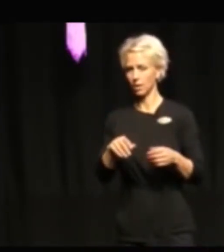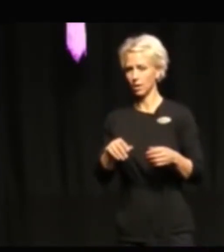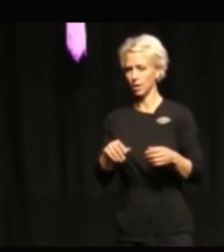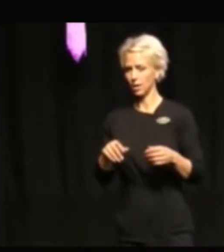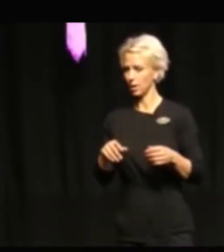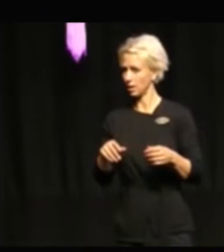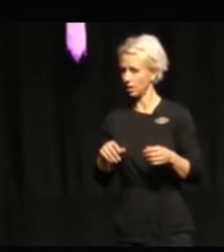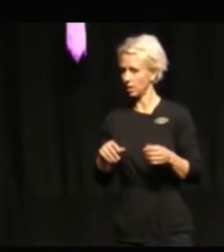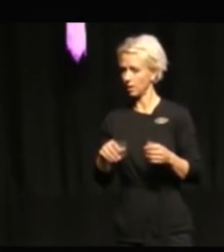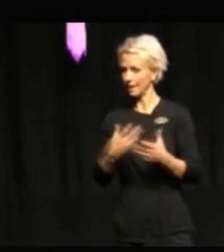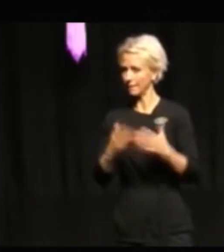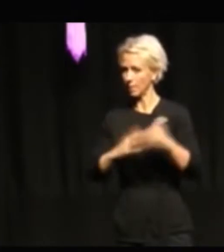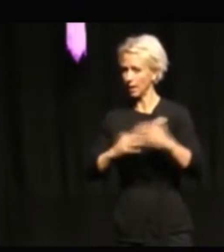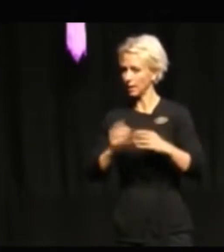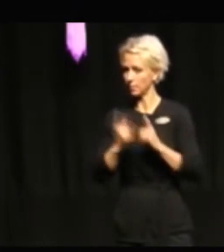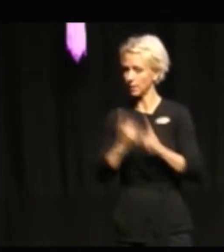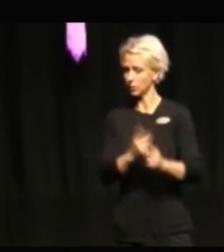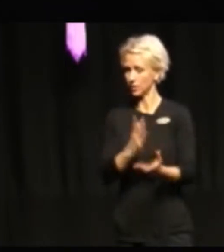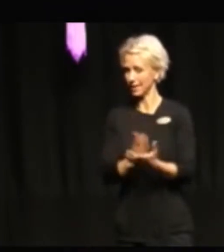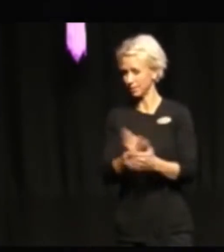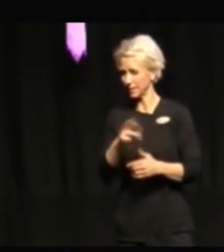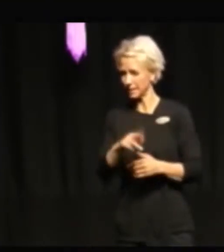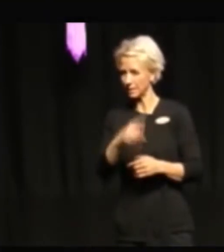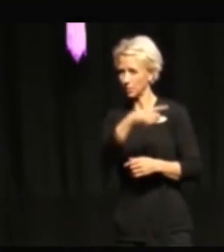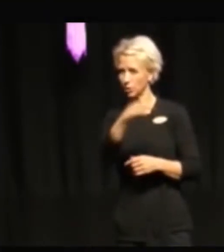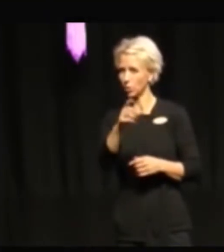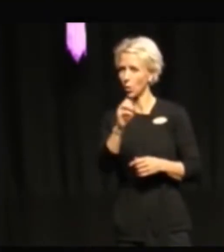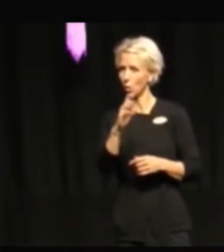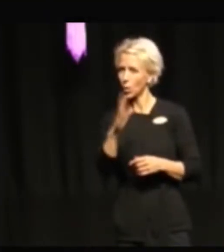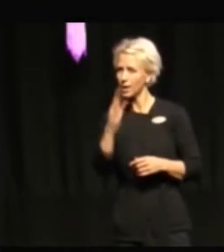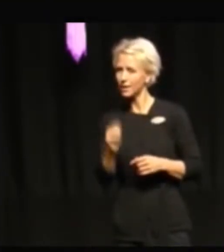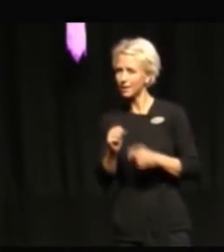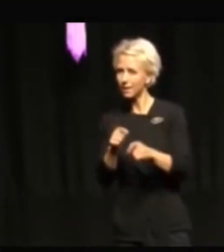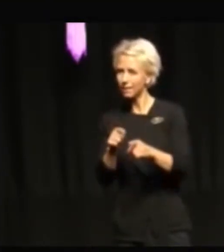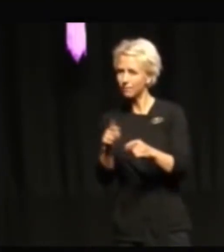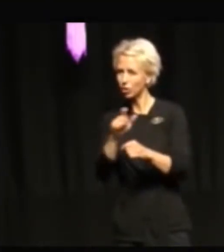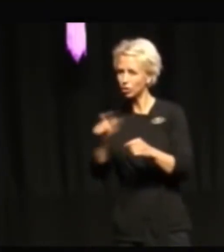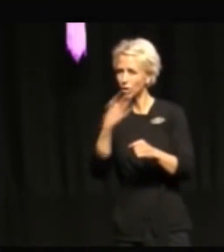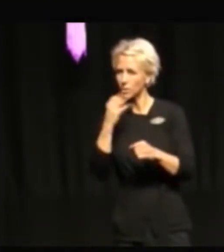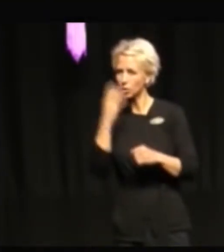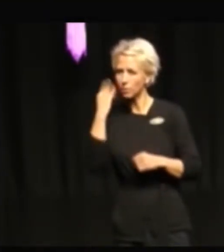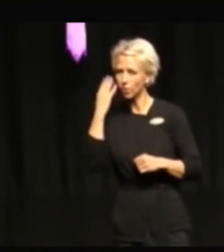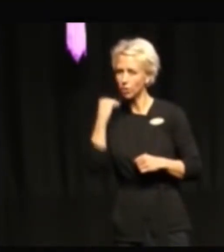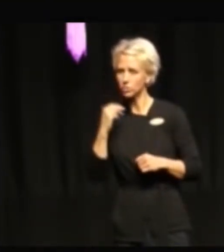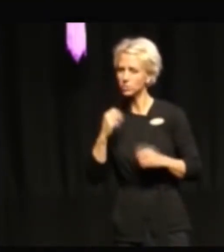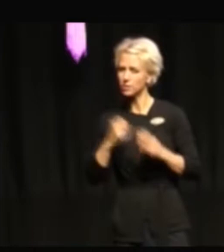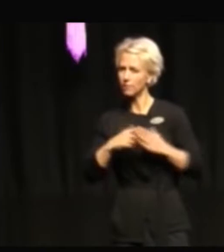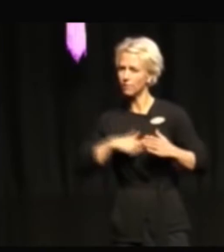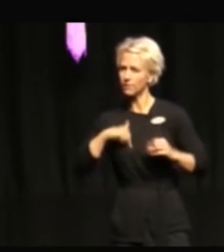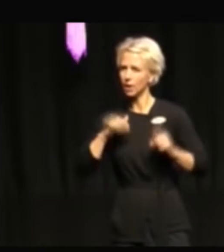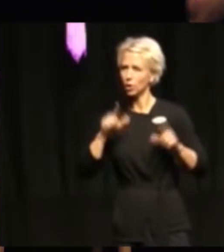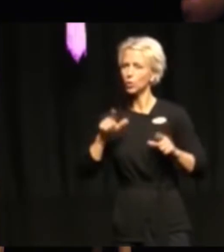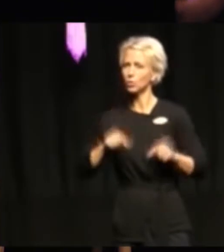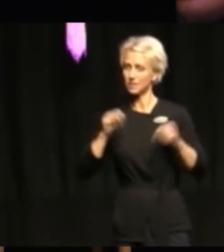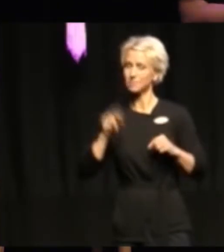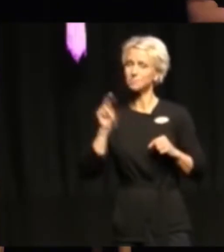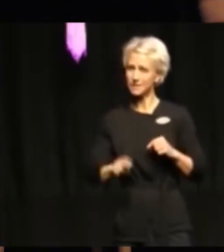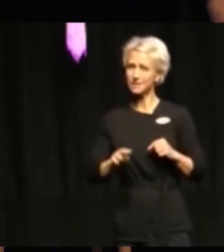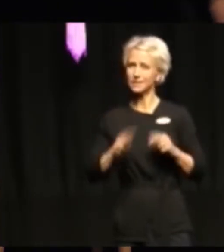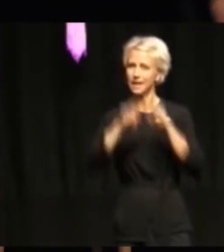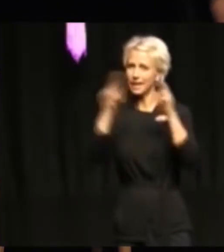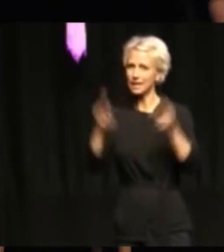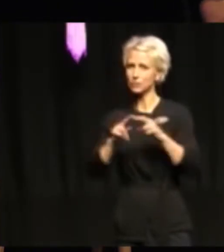or something. So that means that we saw that there's a lack in